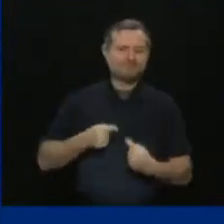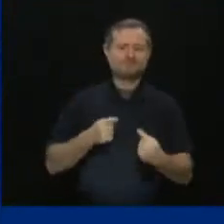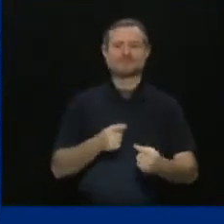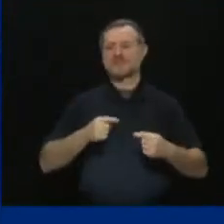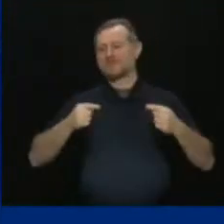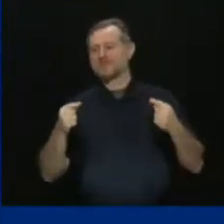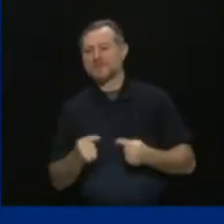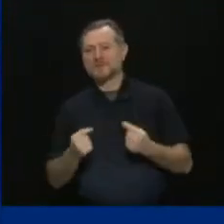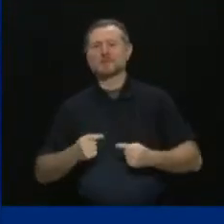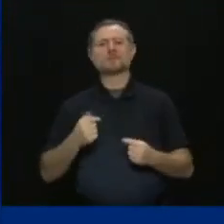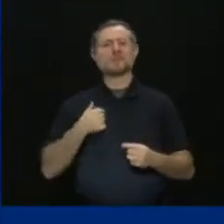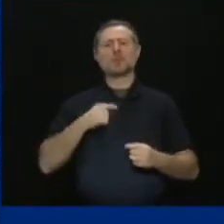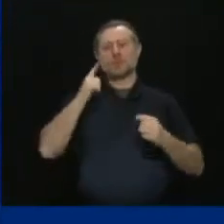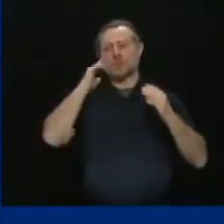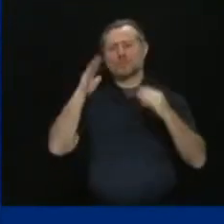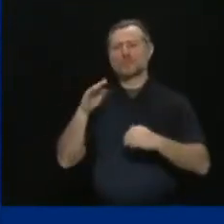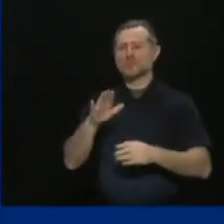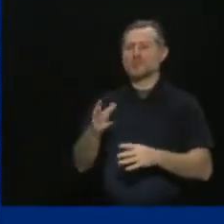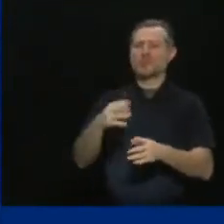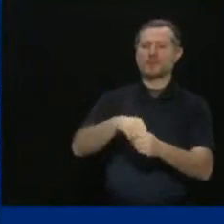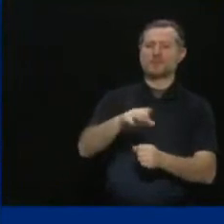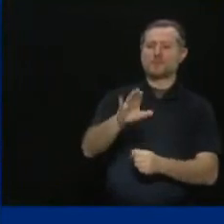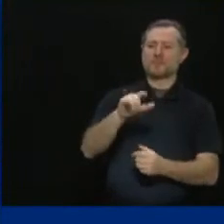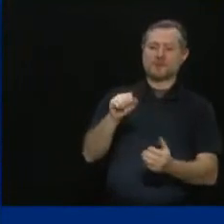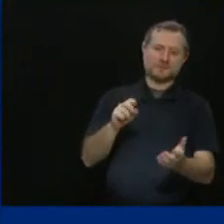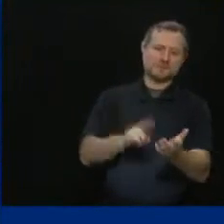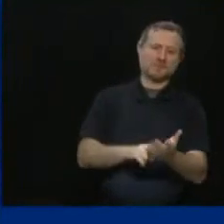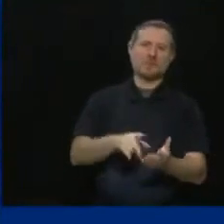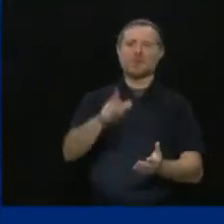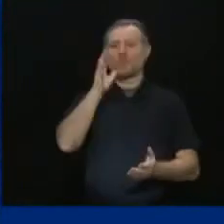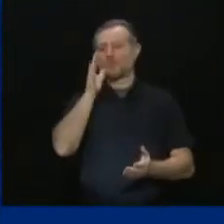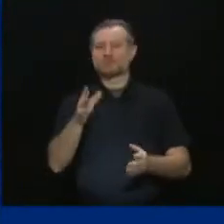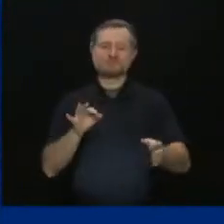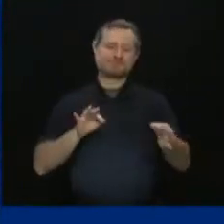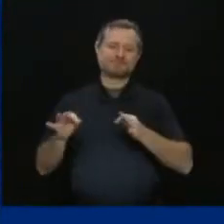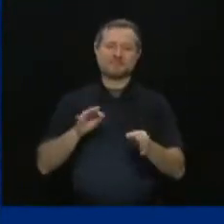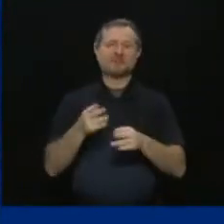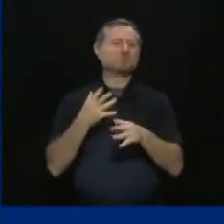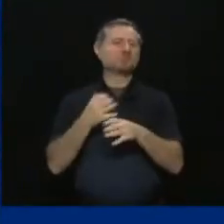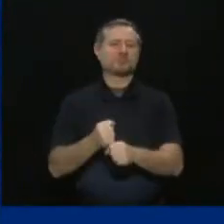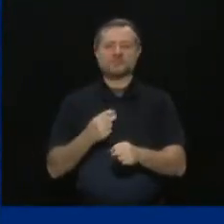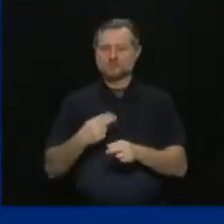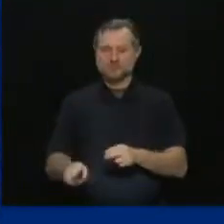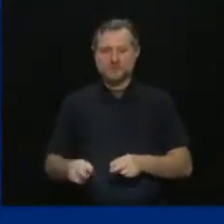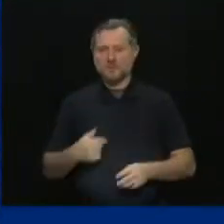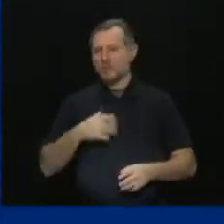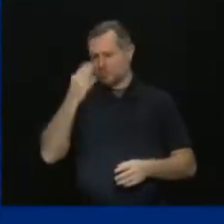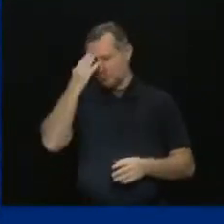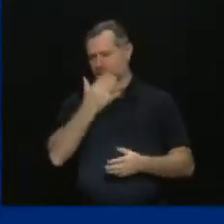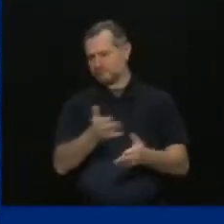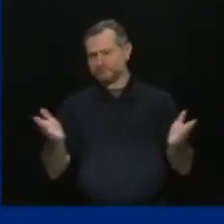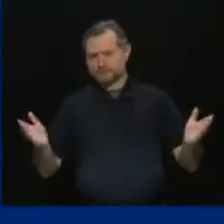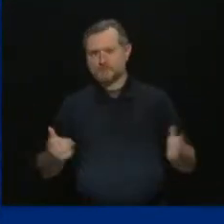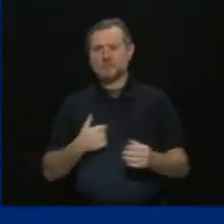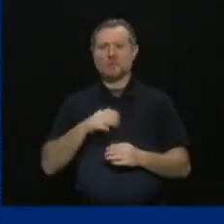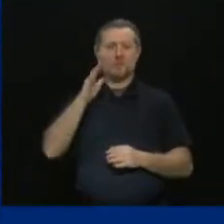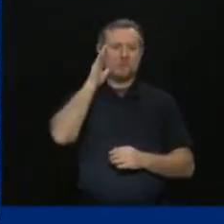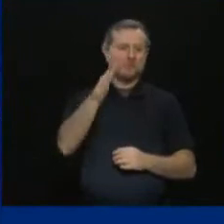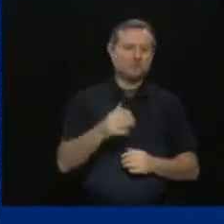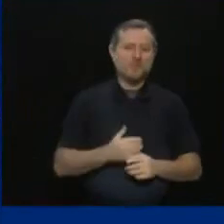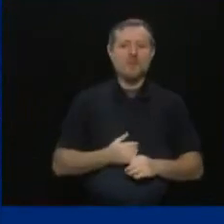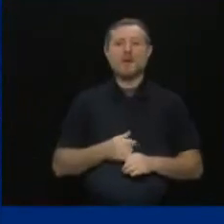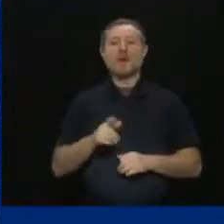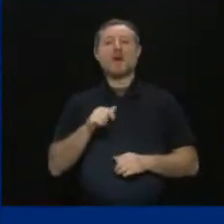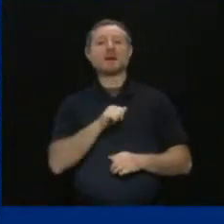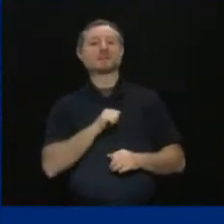behind these bills. I will briefly talk about what exactly they are. I know you know what they are. And Assemblymember Rosenthal